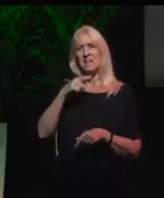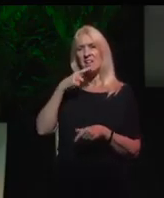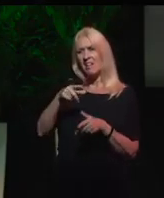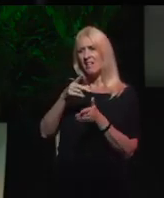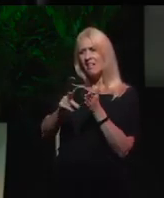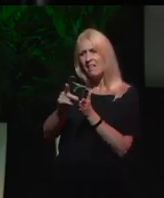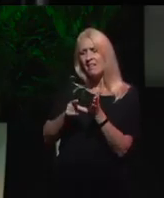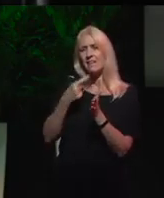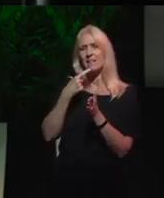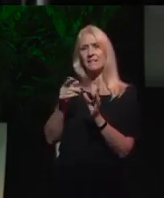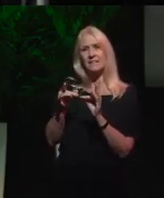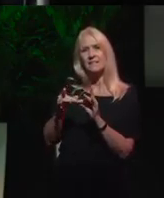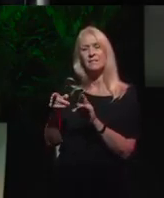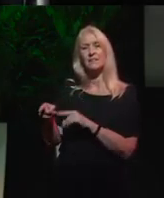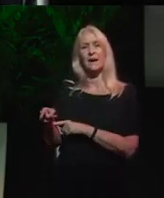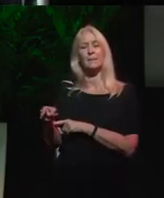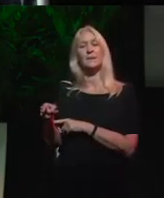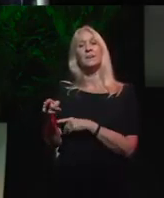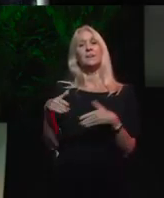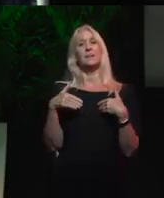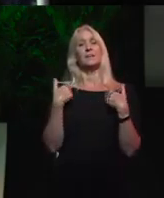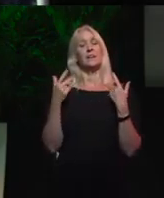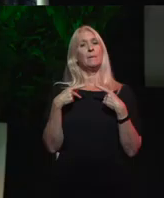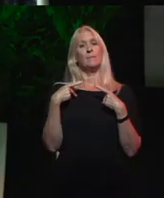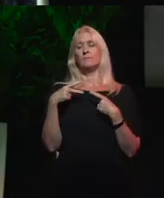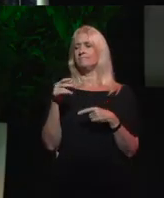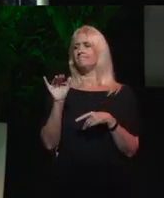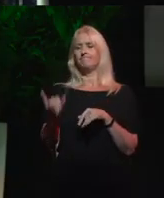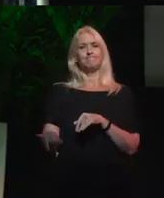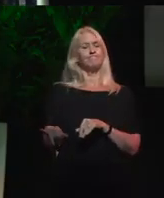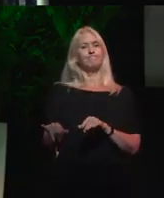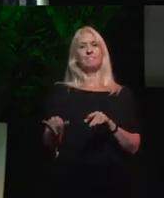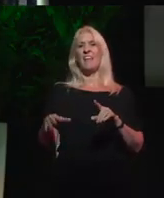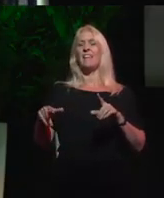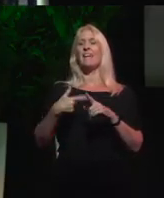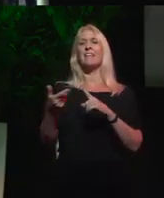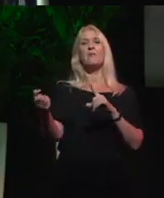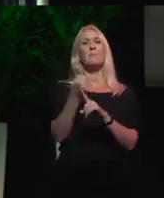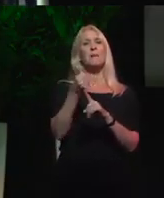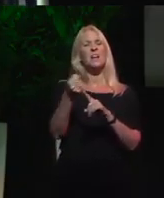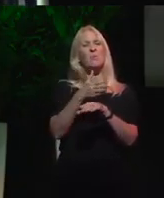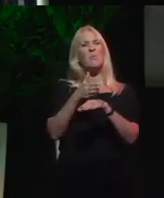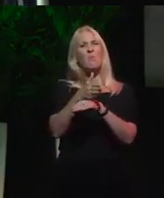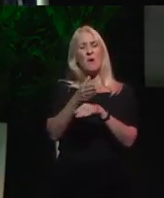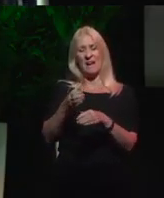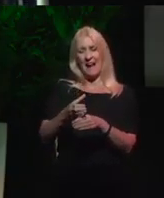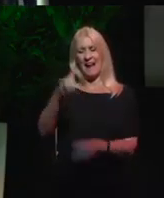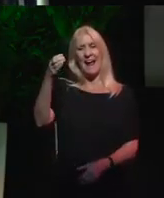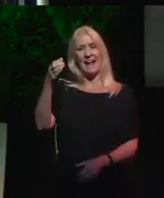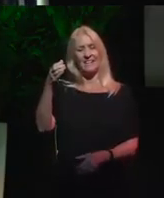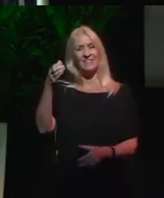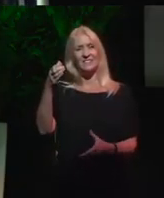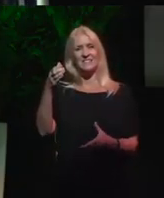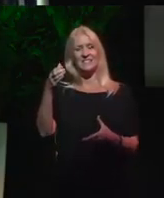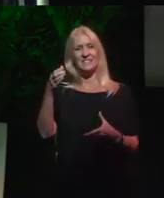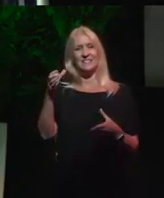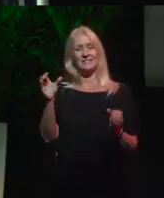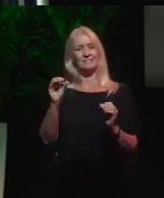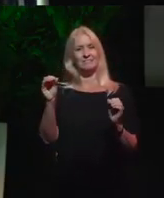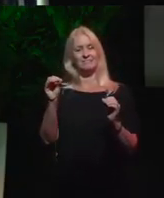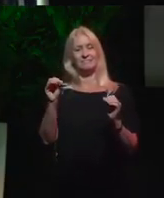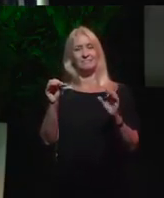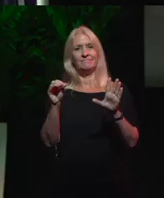them. When the young demonstrators held their resolve, they were beaten with wooden handles that had not yet had metal axe